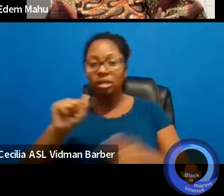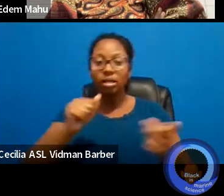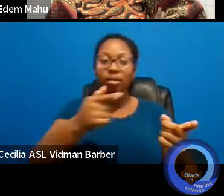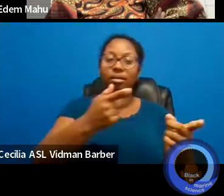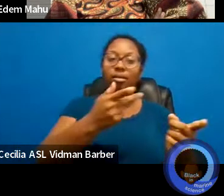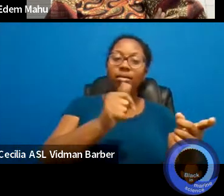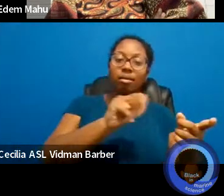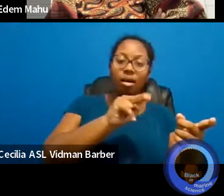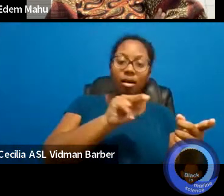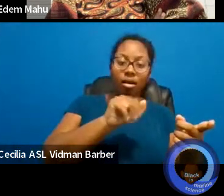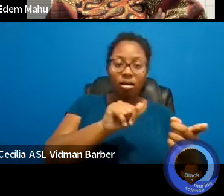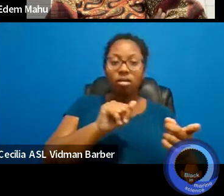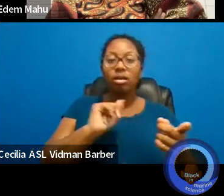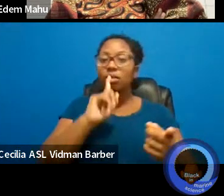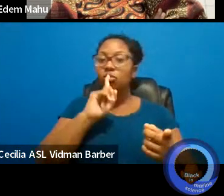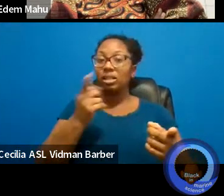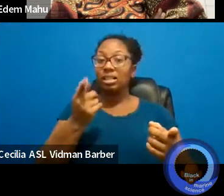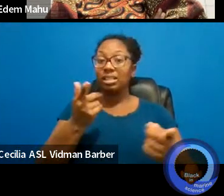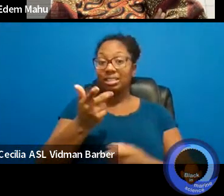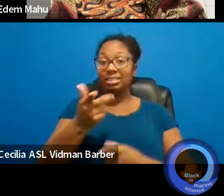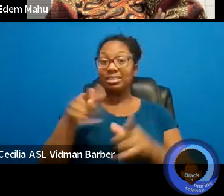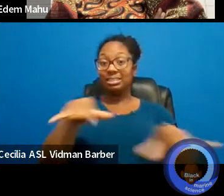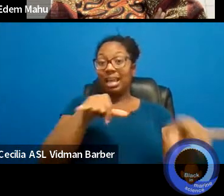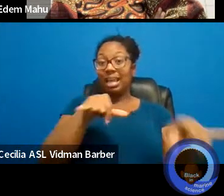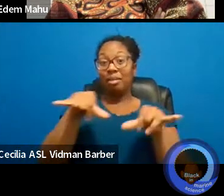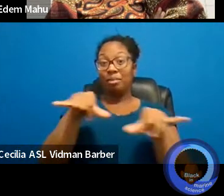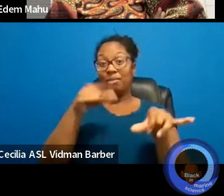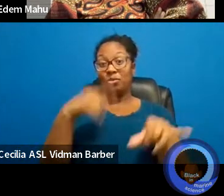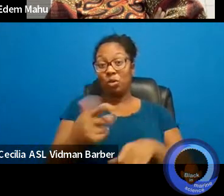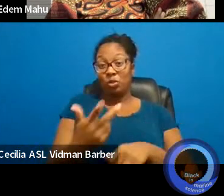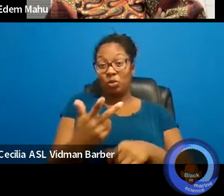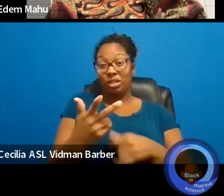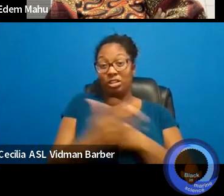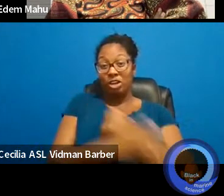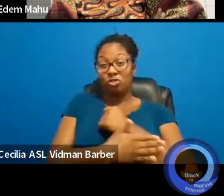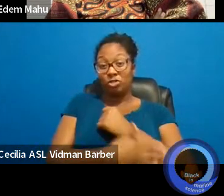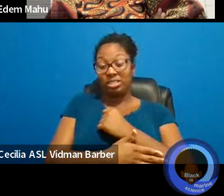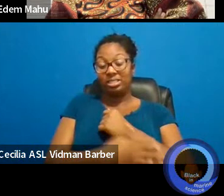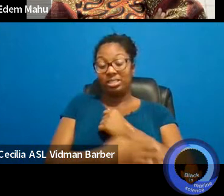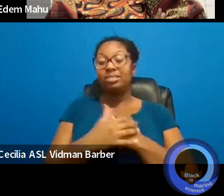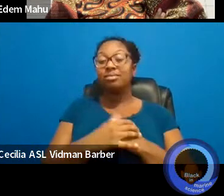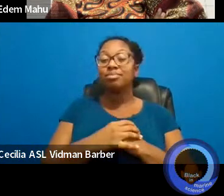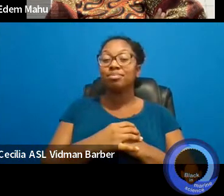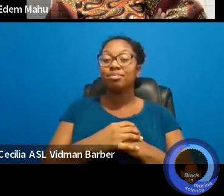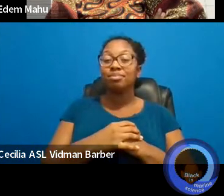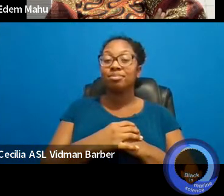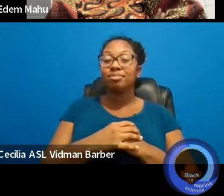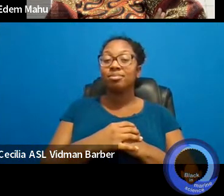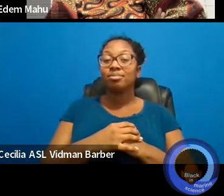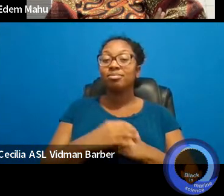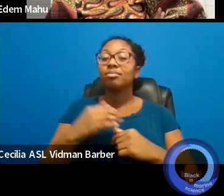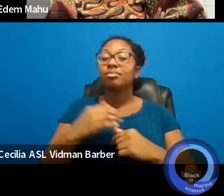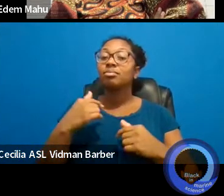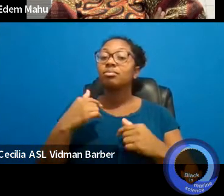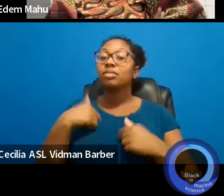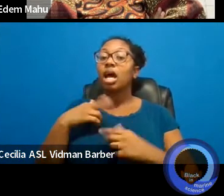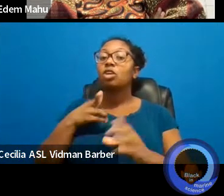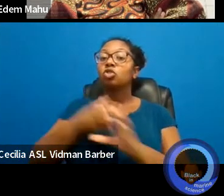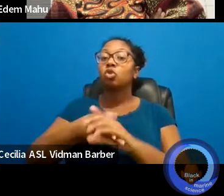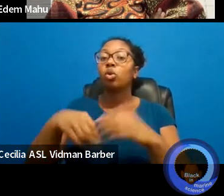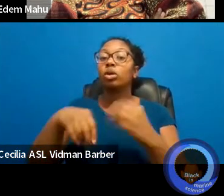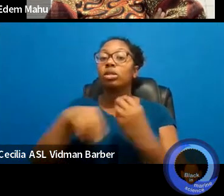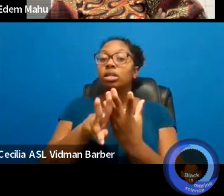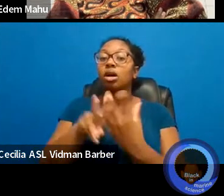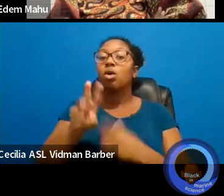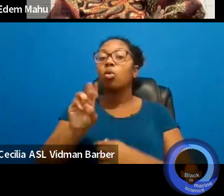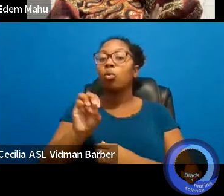It's very similar for these three countries. I know why I'm saying so. And also, I've been part of a webinar where